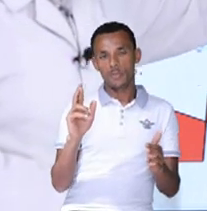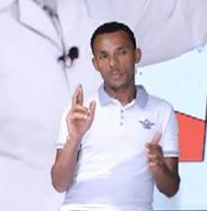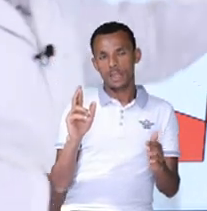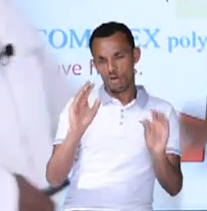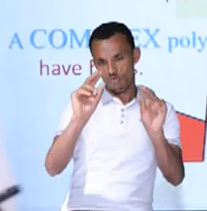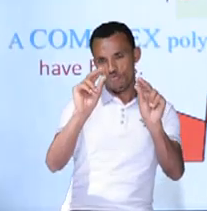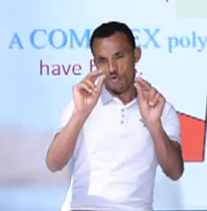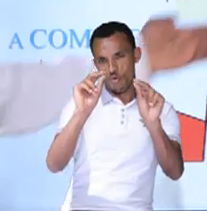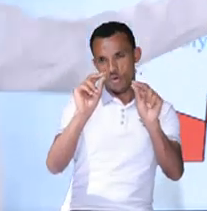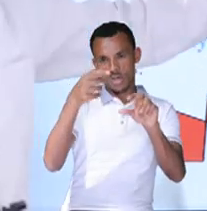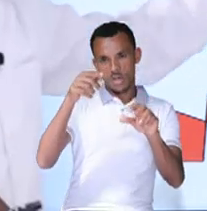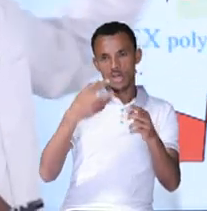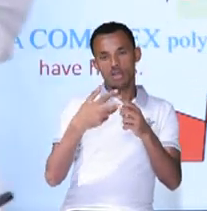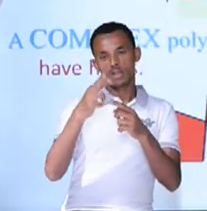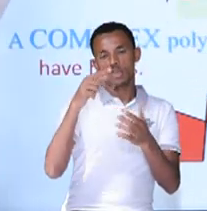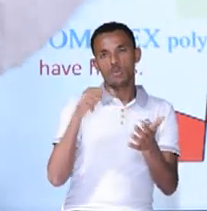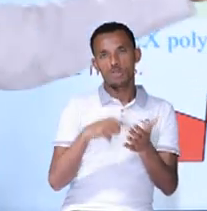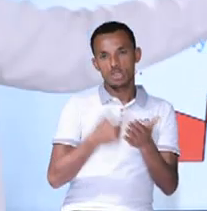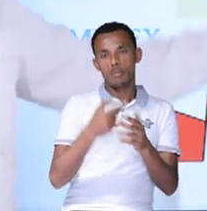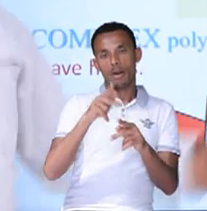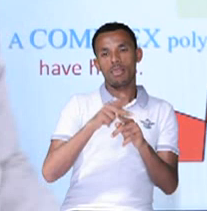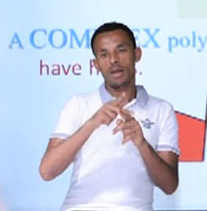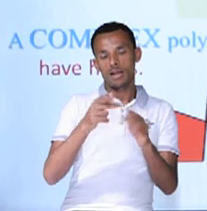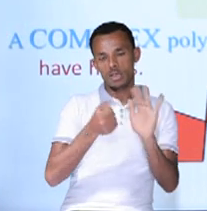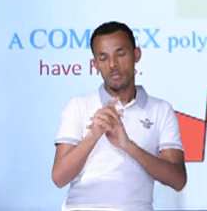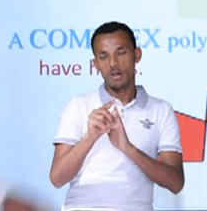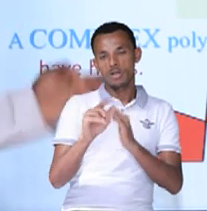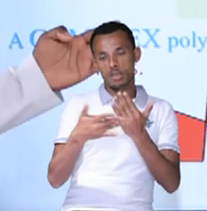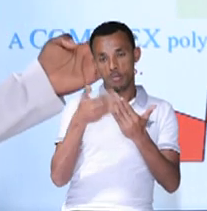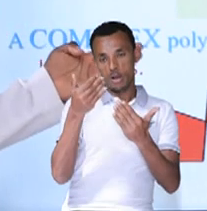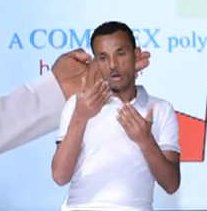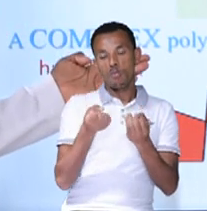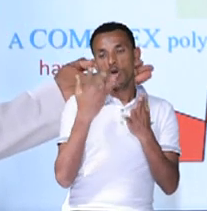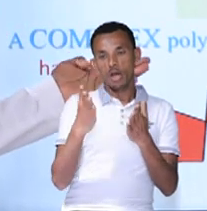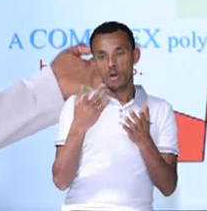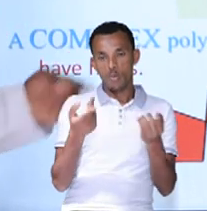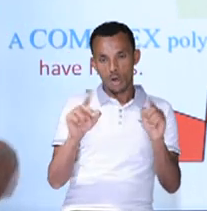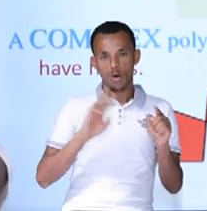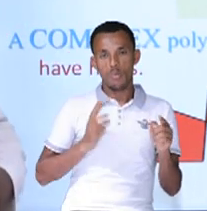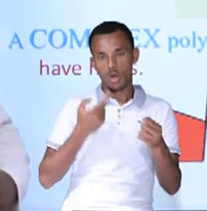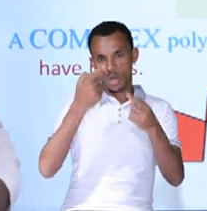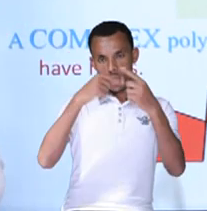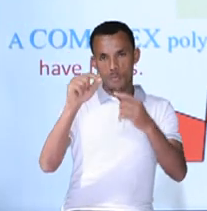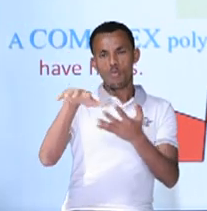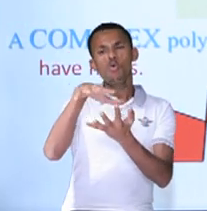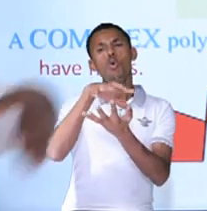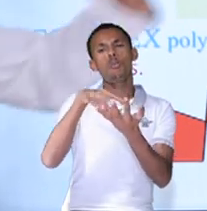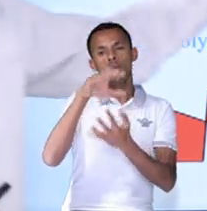no intersection point. So this is a practical example of a simple polygon. When you come to a complex